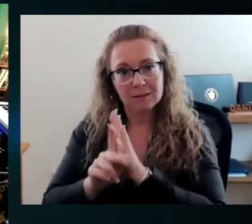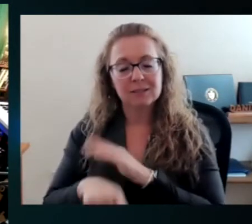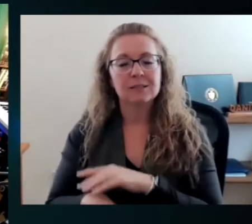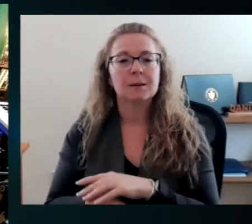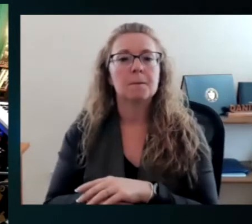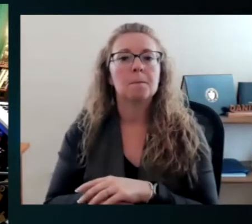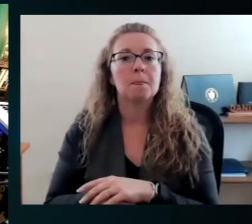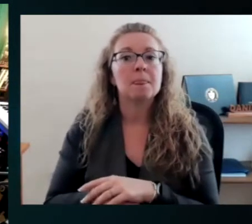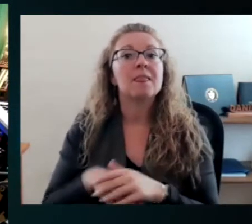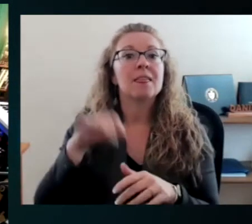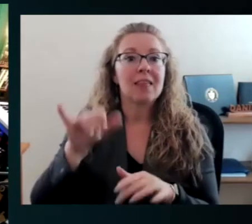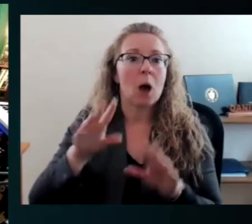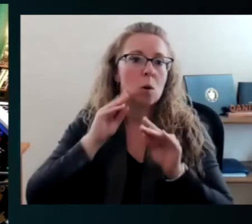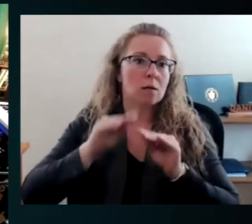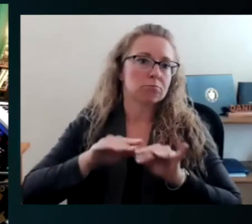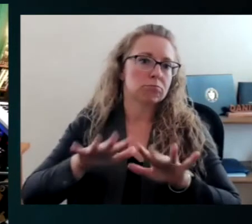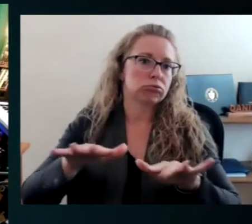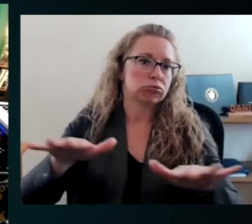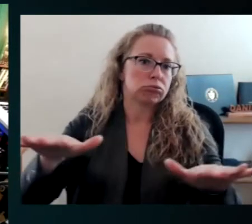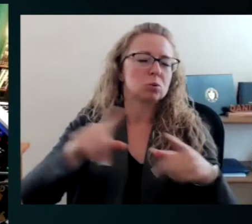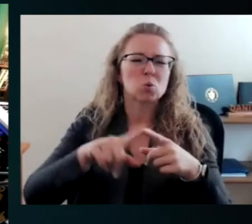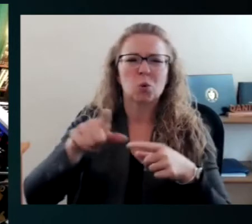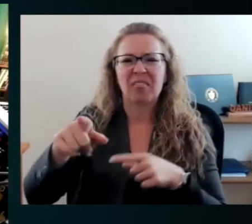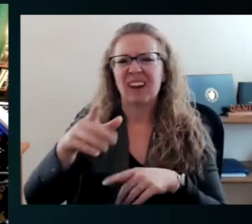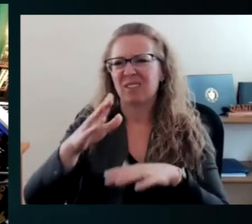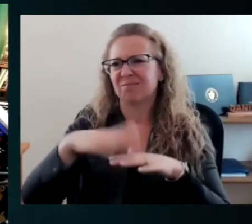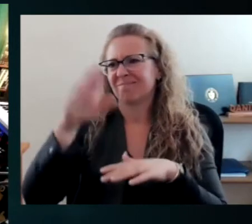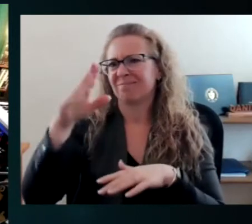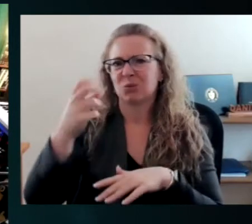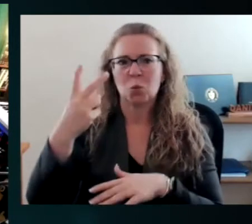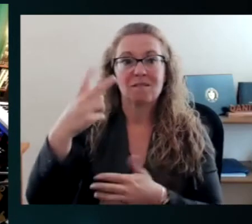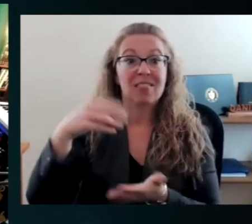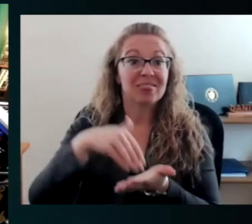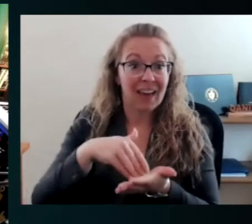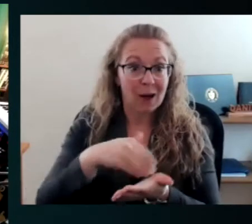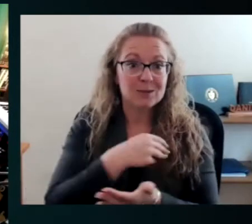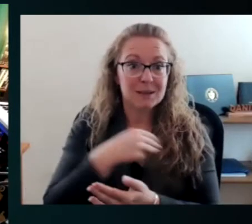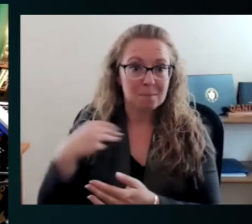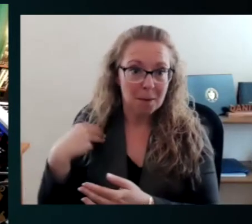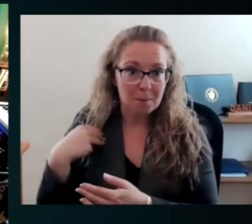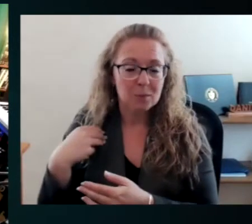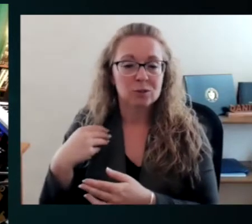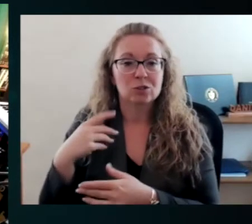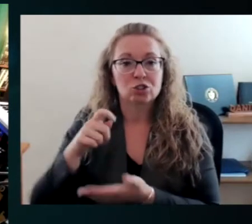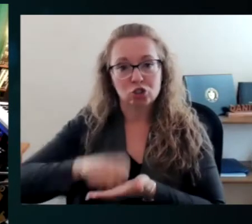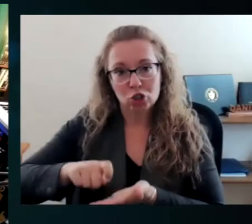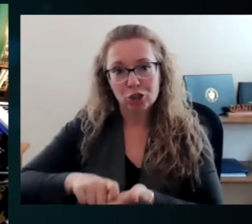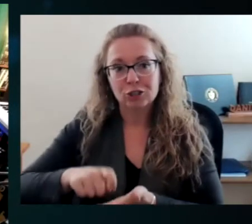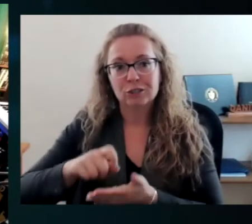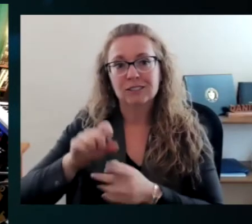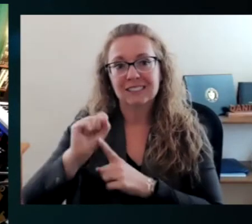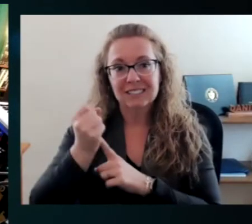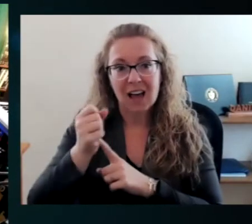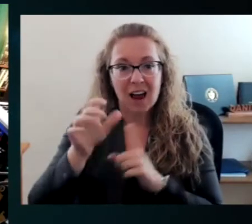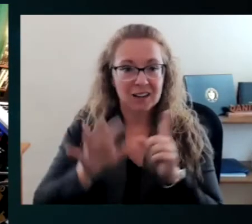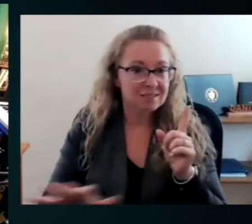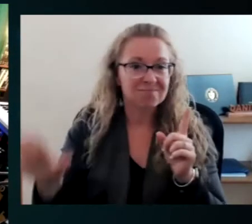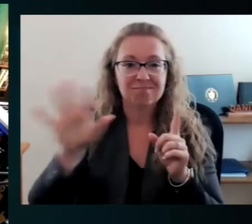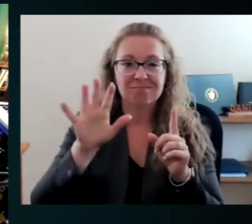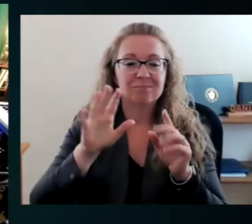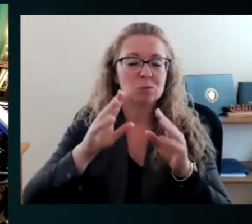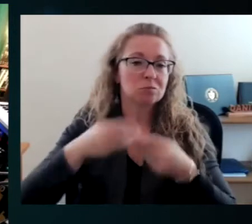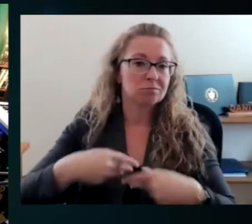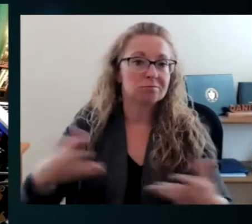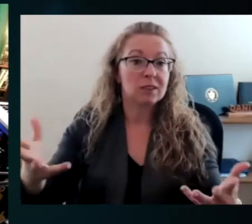out to their more than 12,000 member journals and societies and organizations, and radically